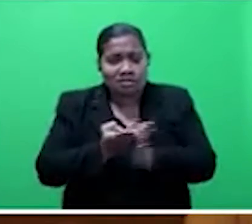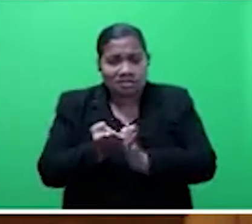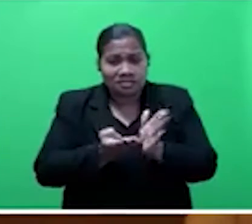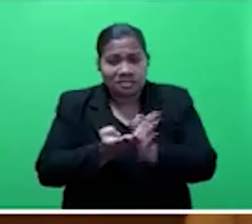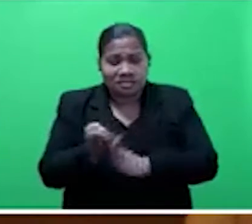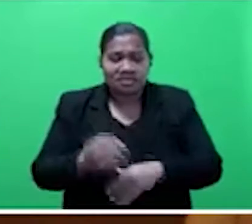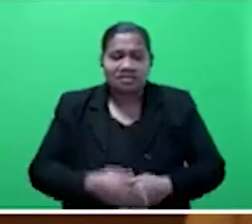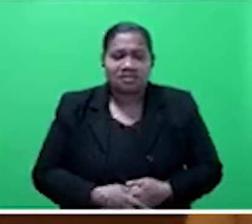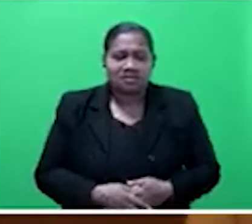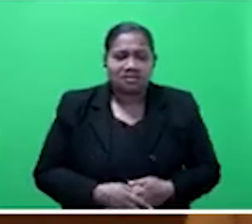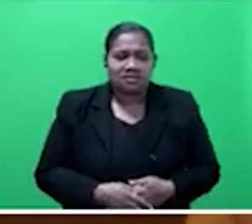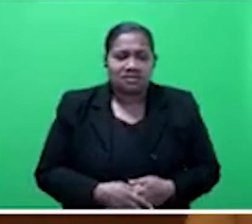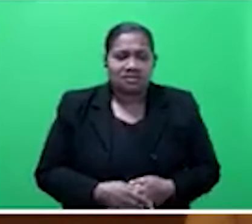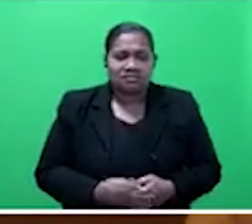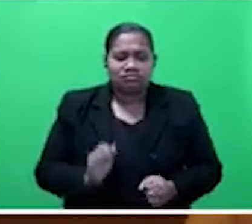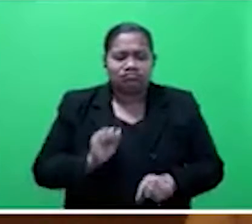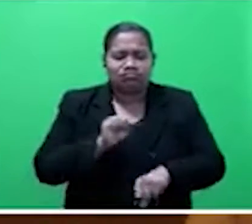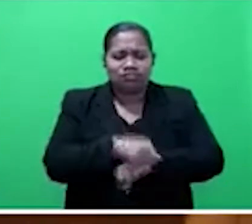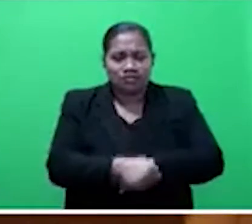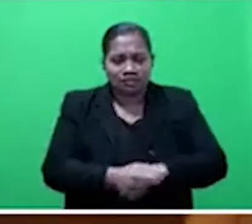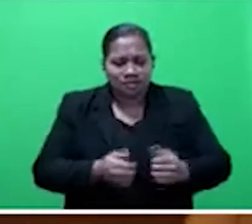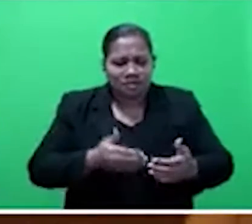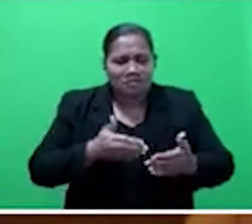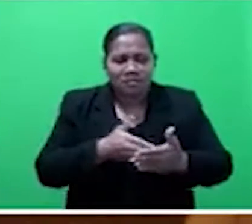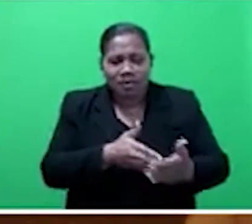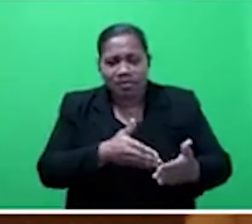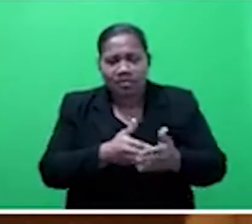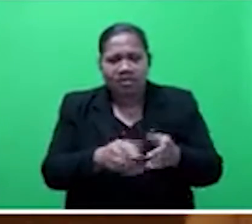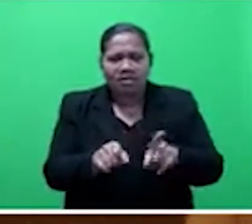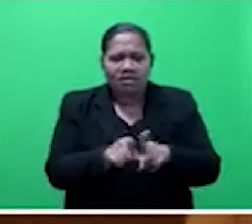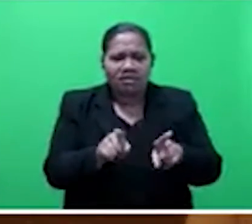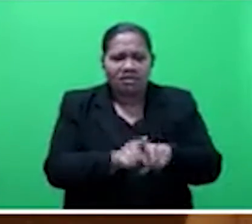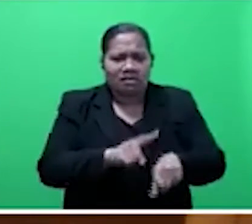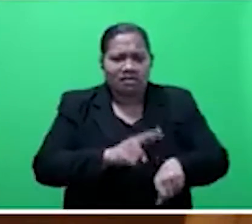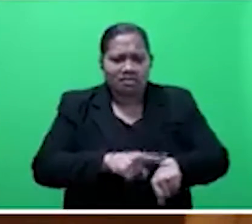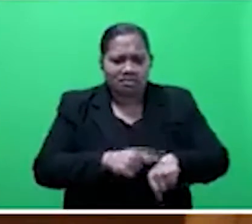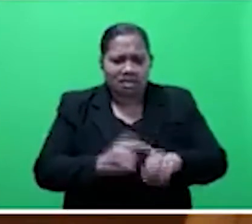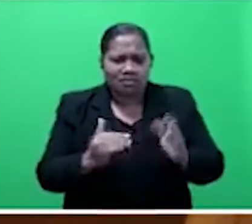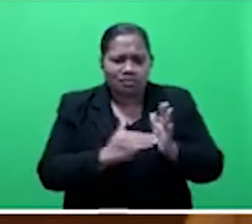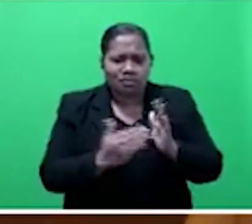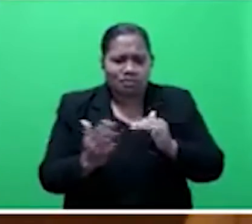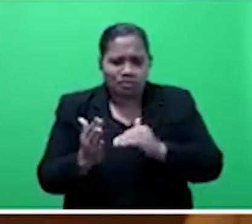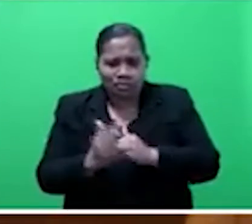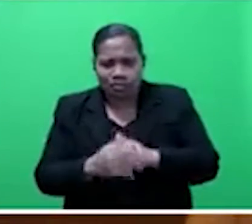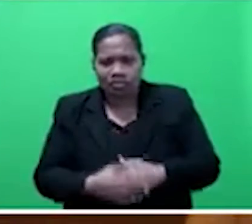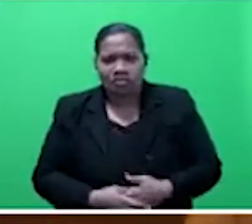overcoming barriers like time zones with a workforce that provides a 24/7 service.